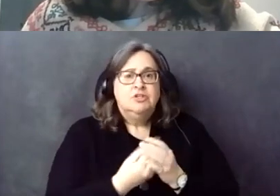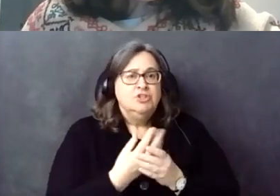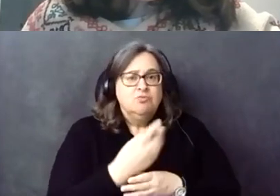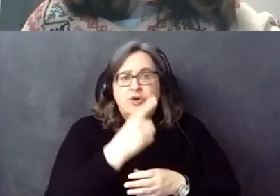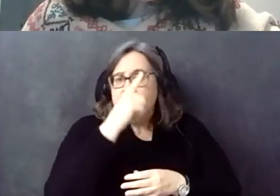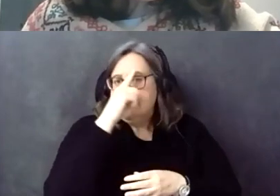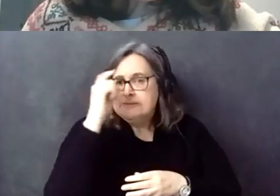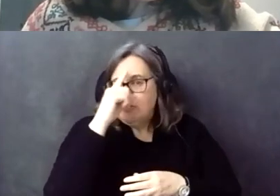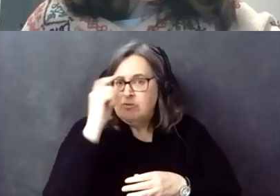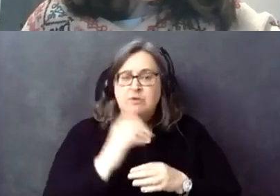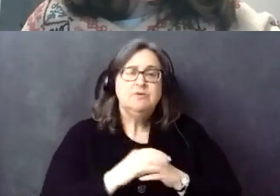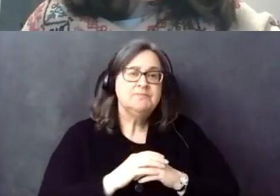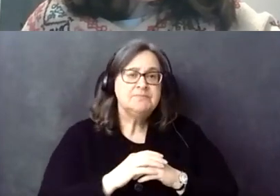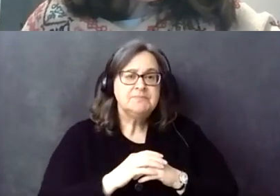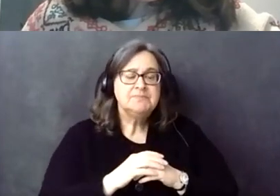I think that